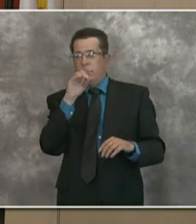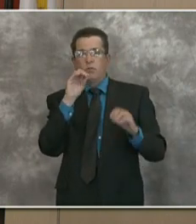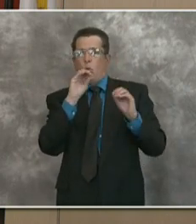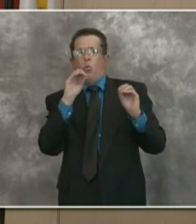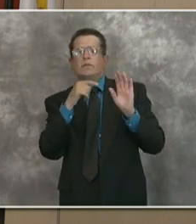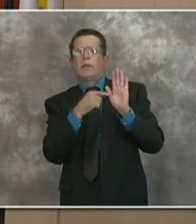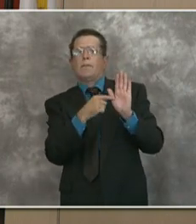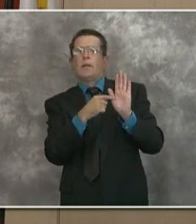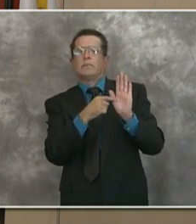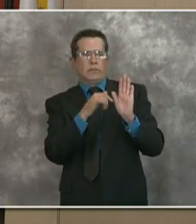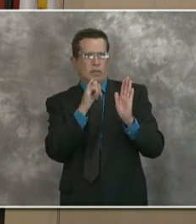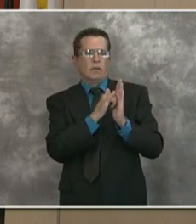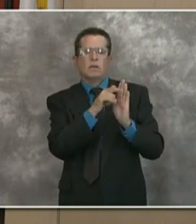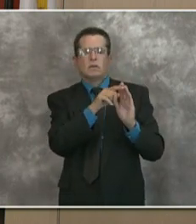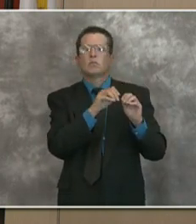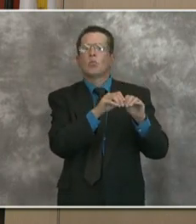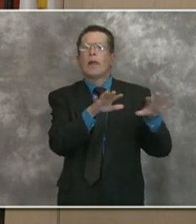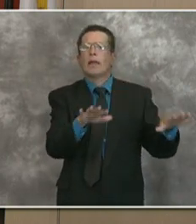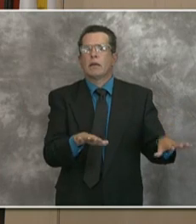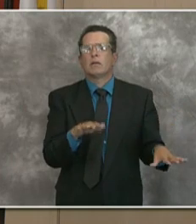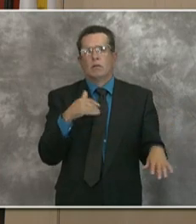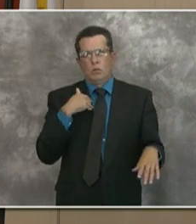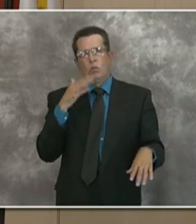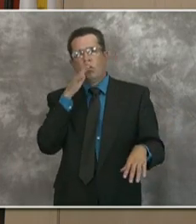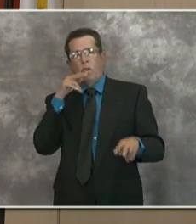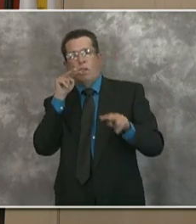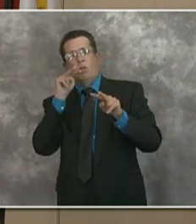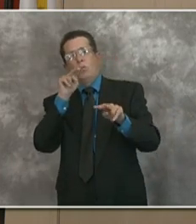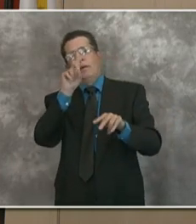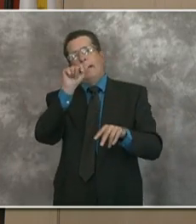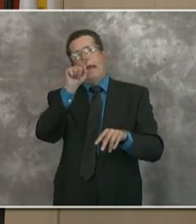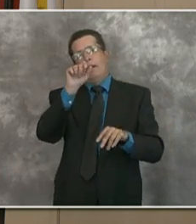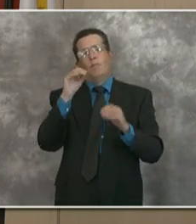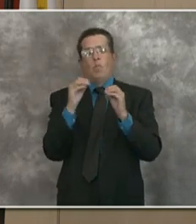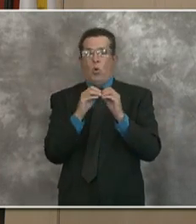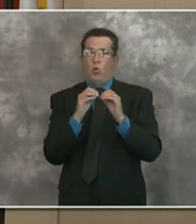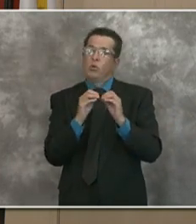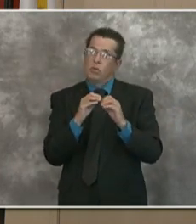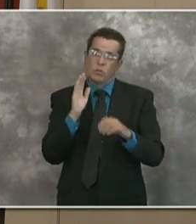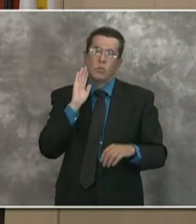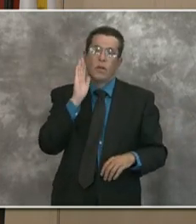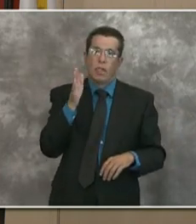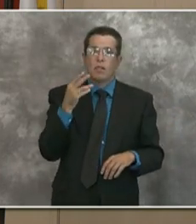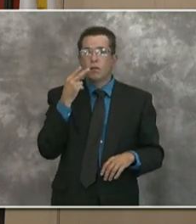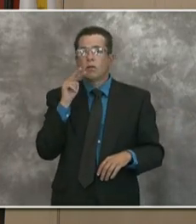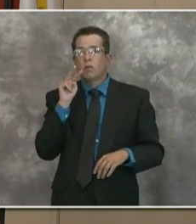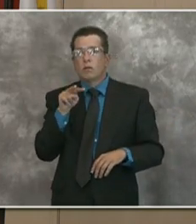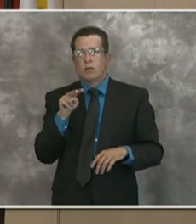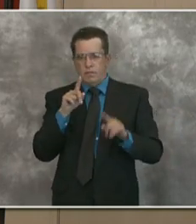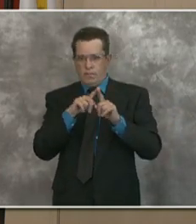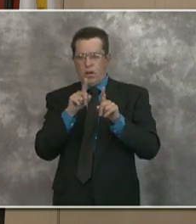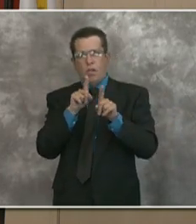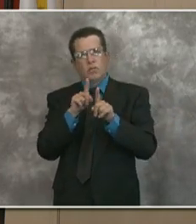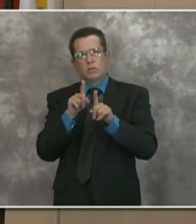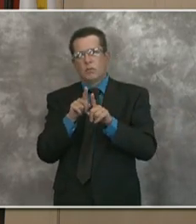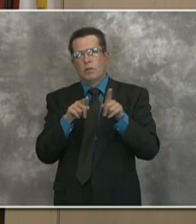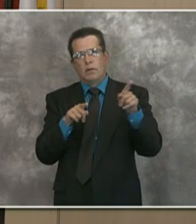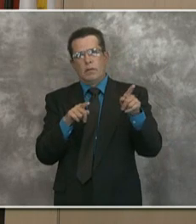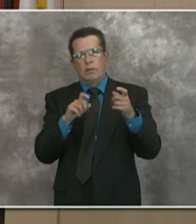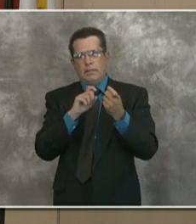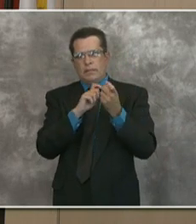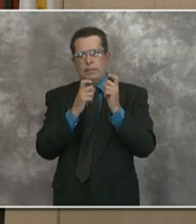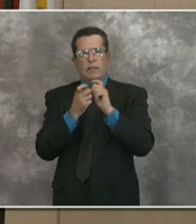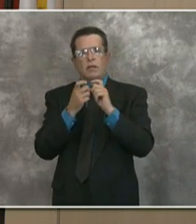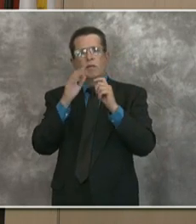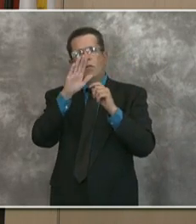asymptomatic. We will be analyzing the data overall. The WHO also just, they changed their idea